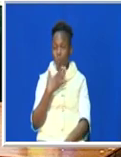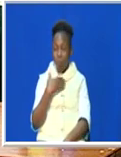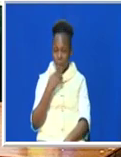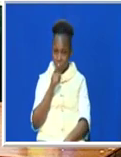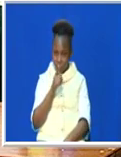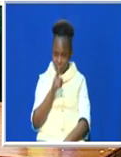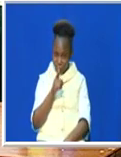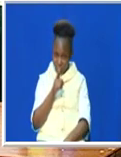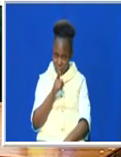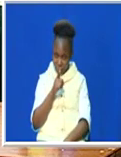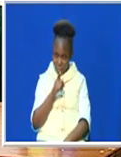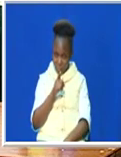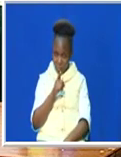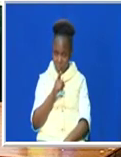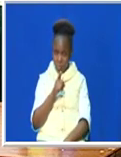to